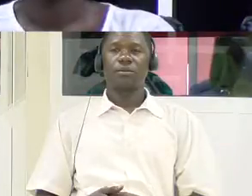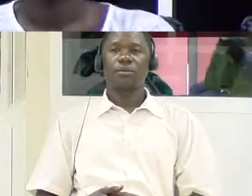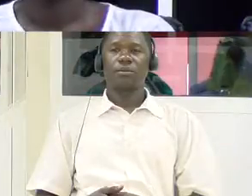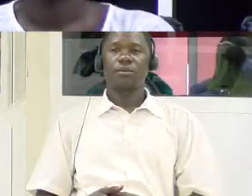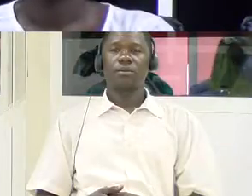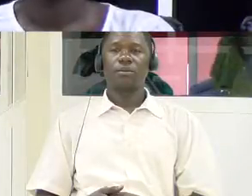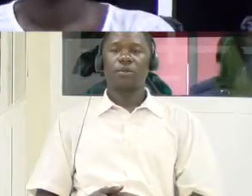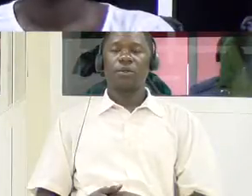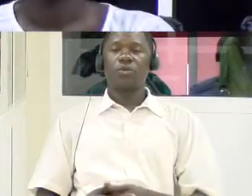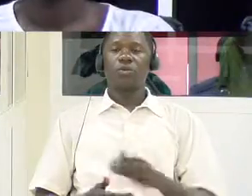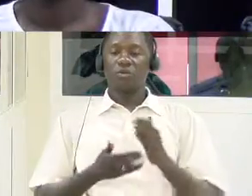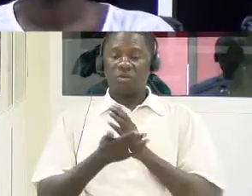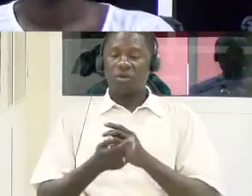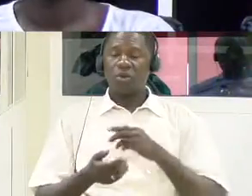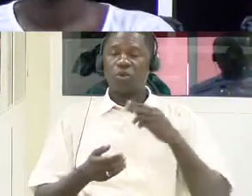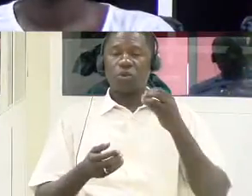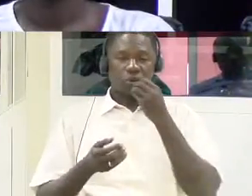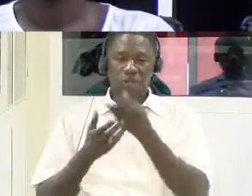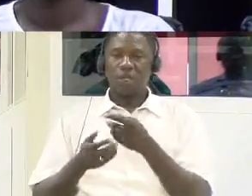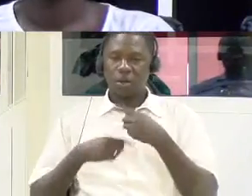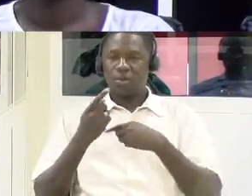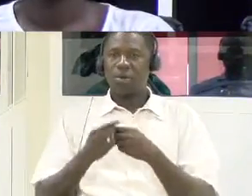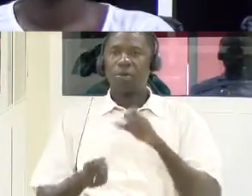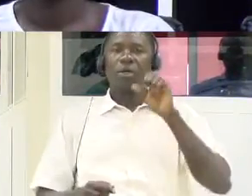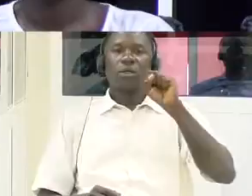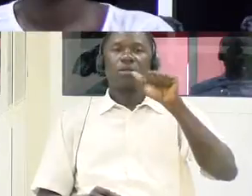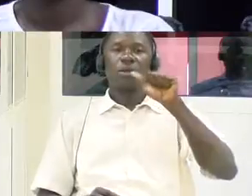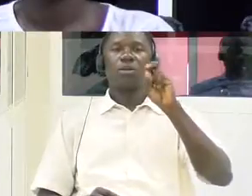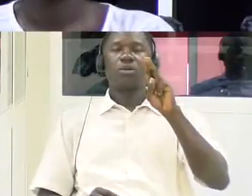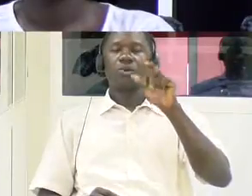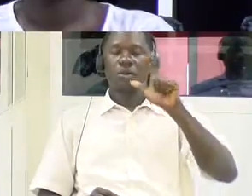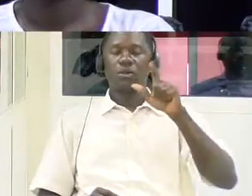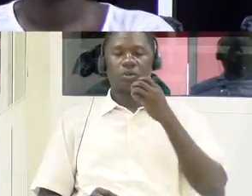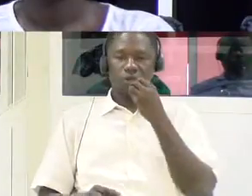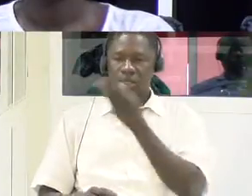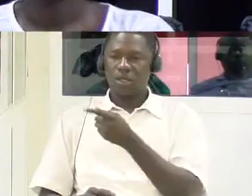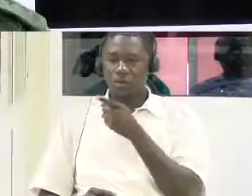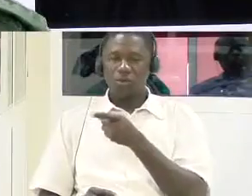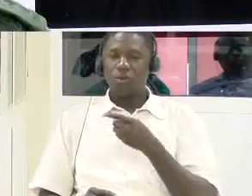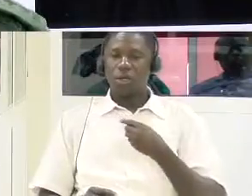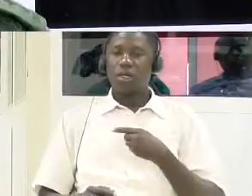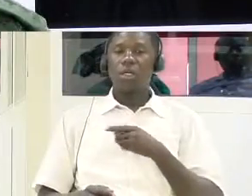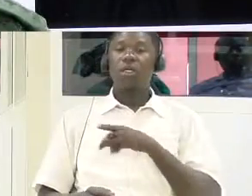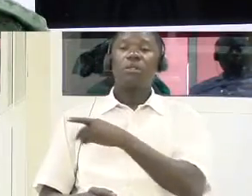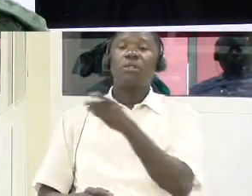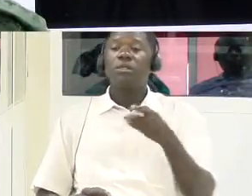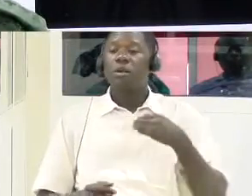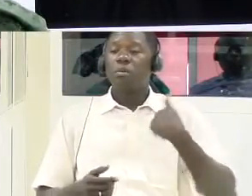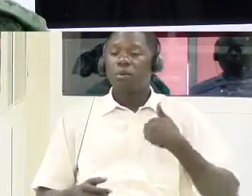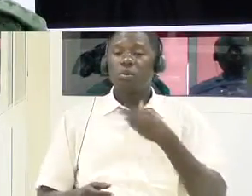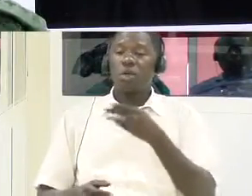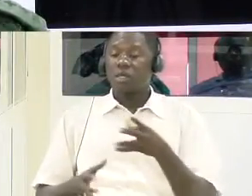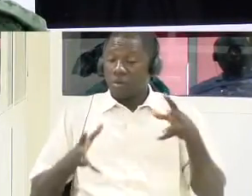on revenge or vengeance. Which people was he referring to? Which people were he? I assume that time he is talking about